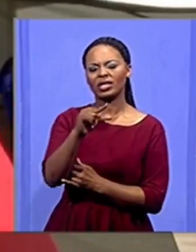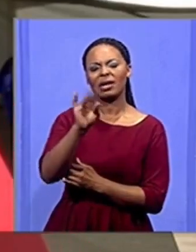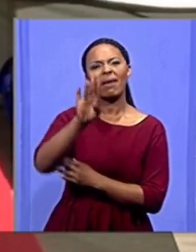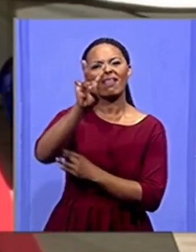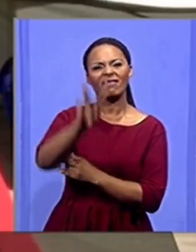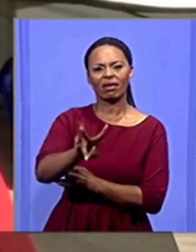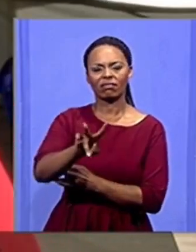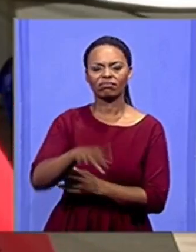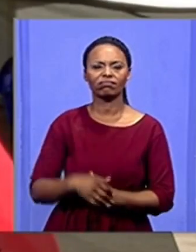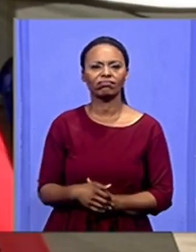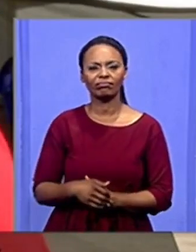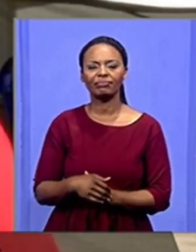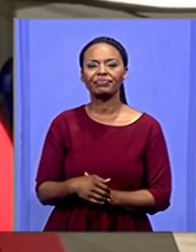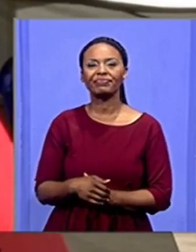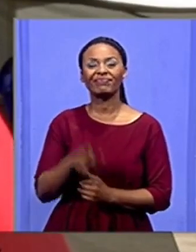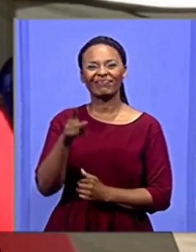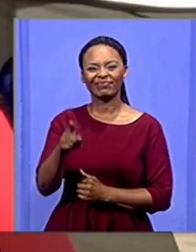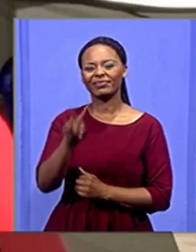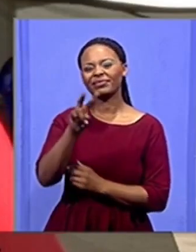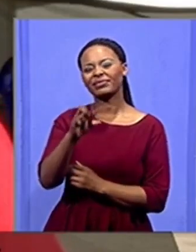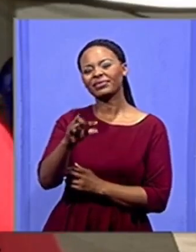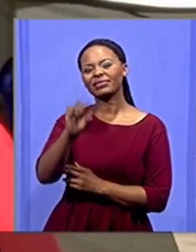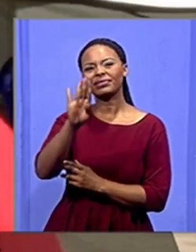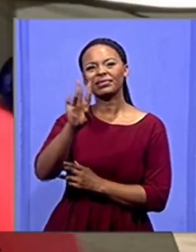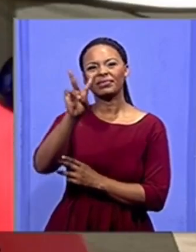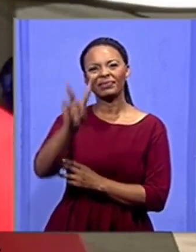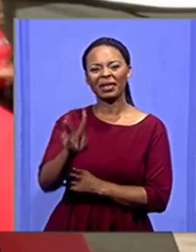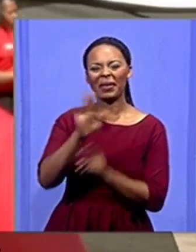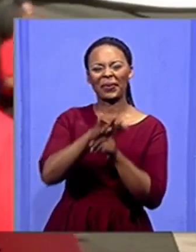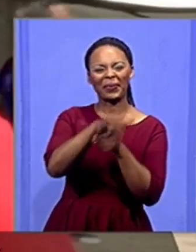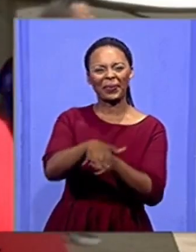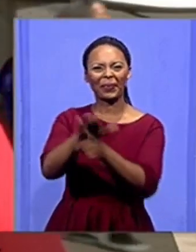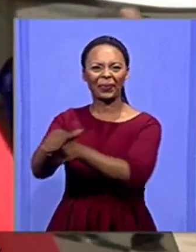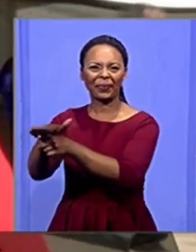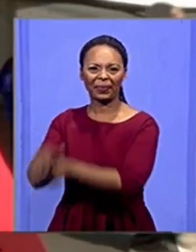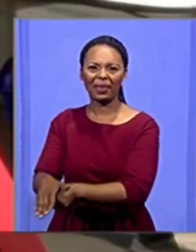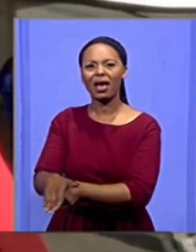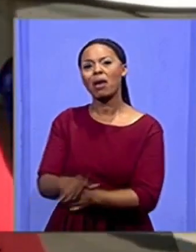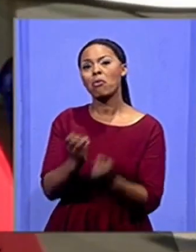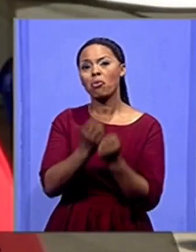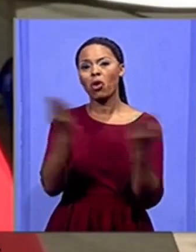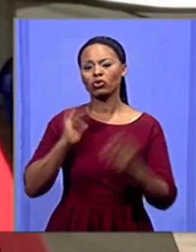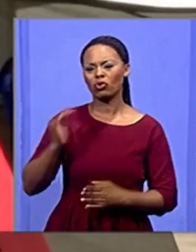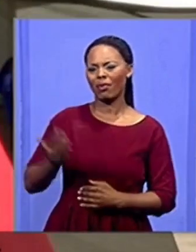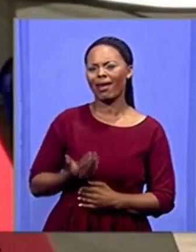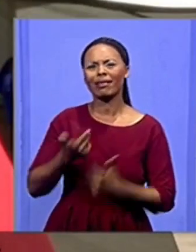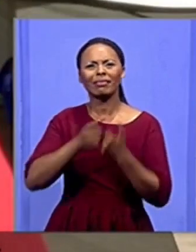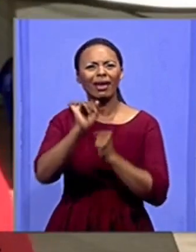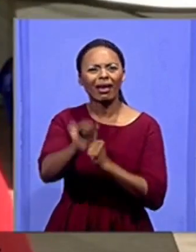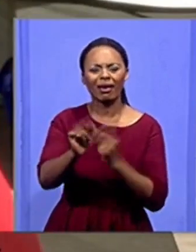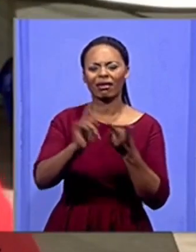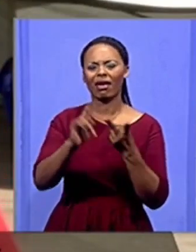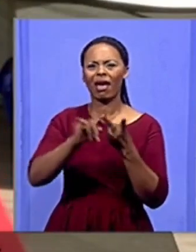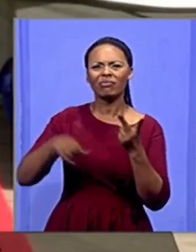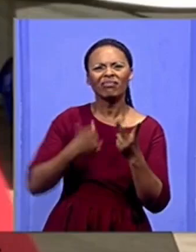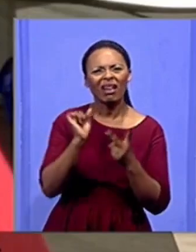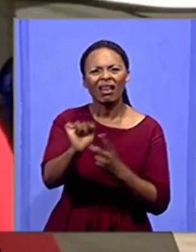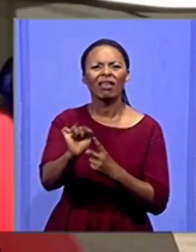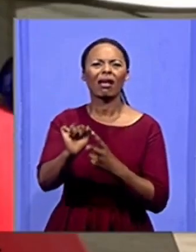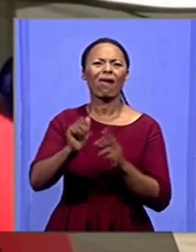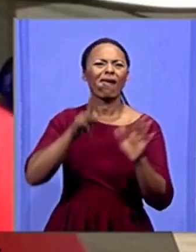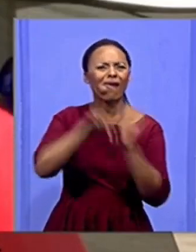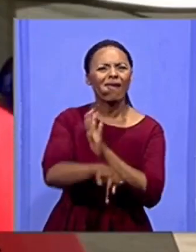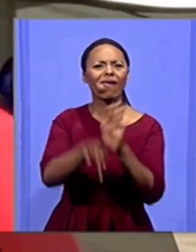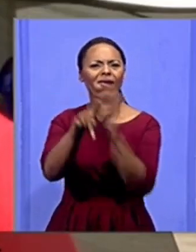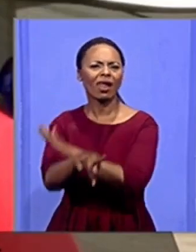against the gender discrimination, women being killed by their husbands or their boyfriends. We're saying no to the crime. We're saying